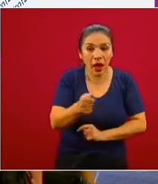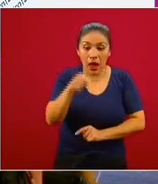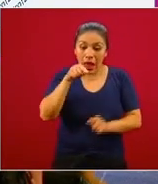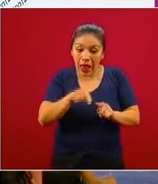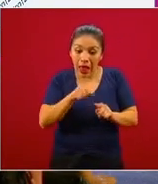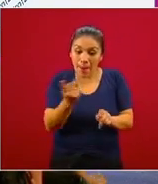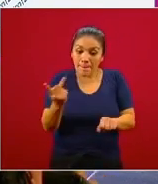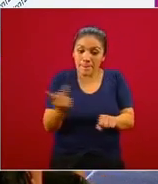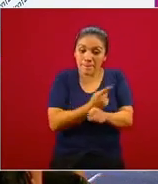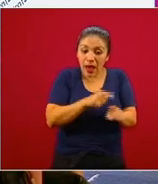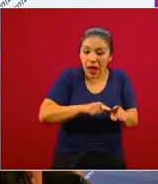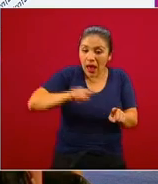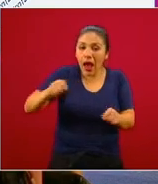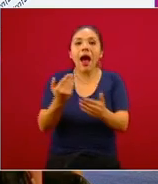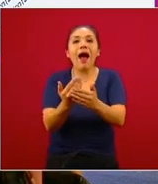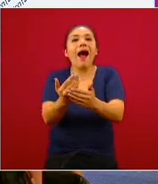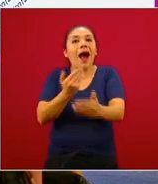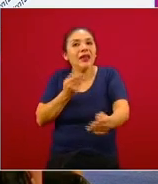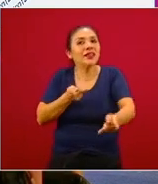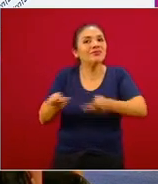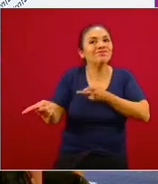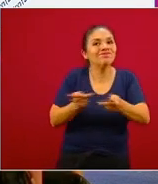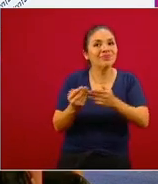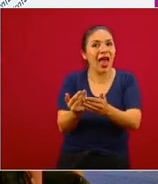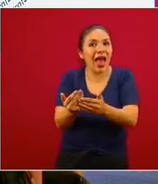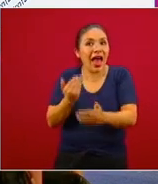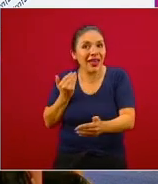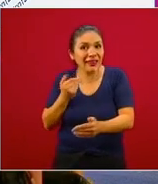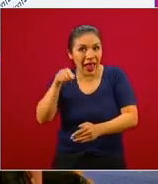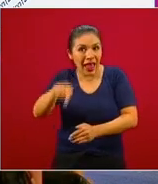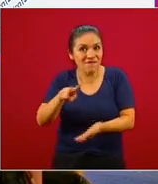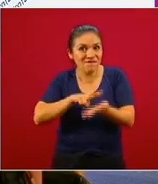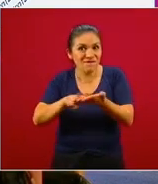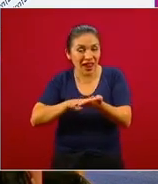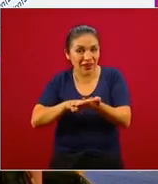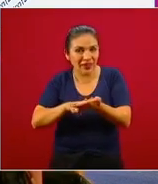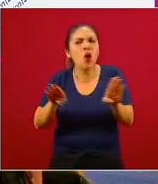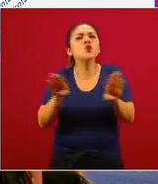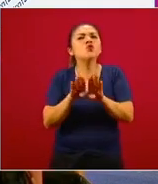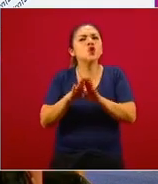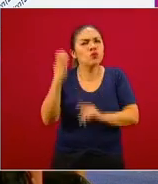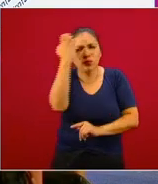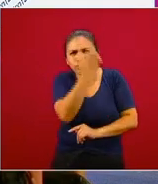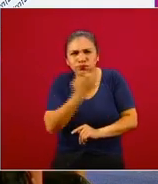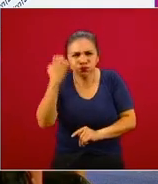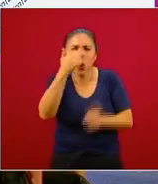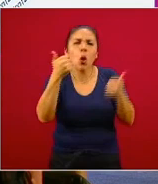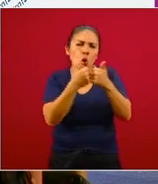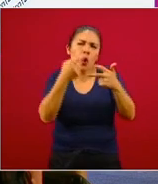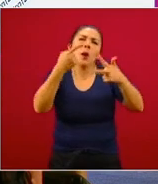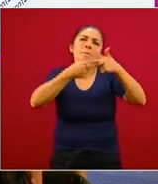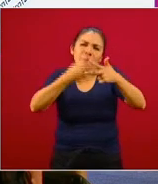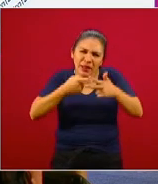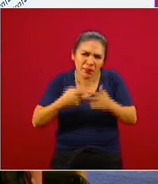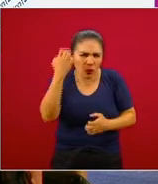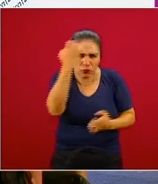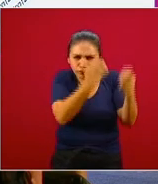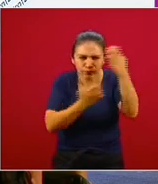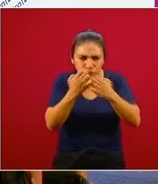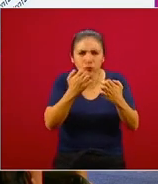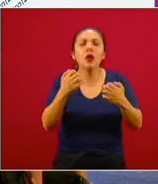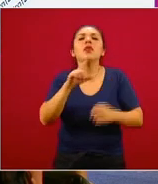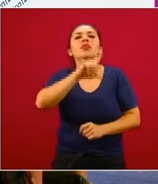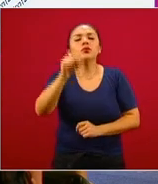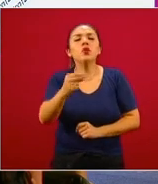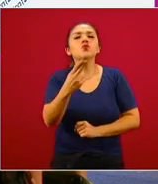is, these two predictions were like this. This first curve is what will happen if there are no measures